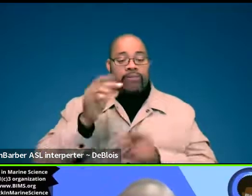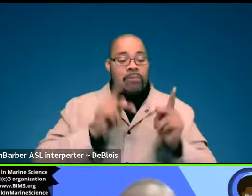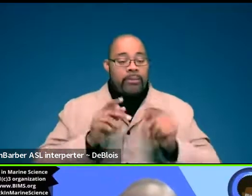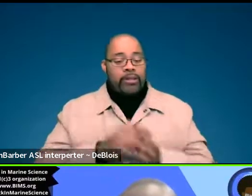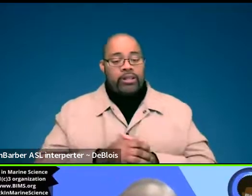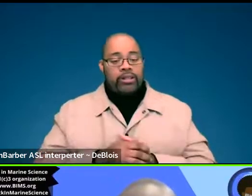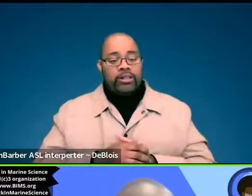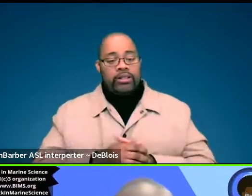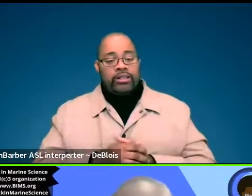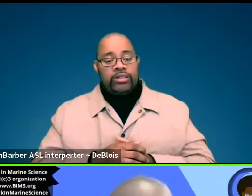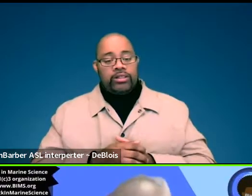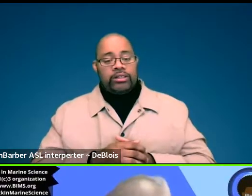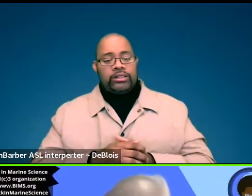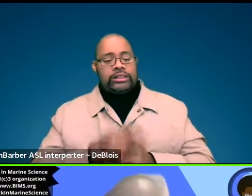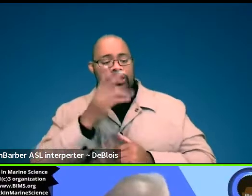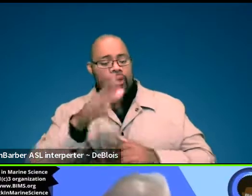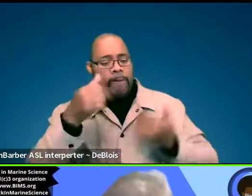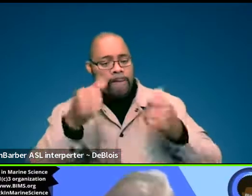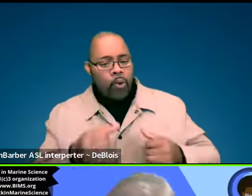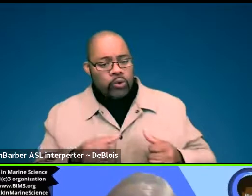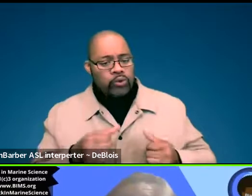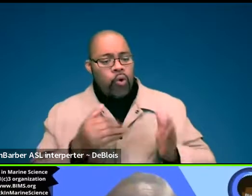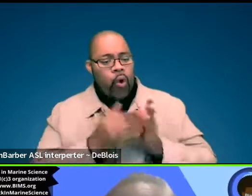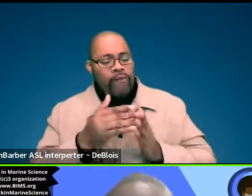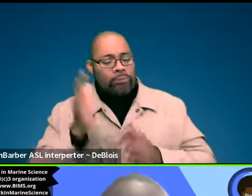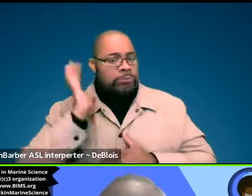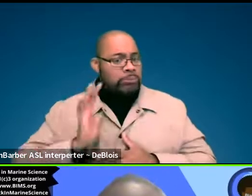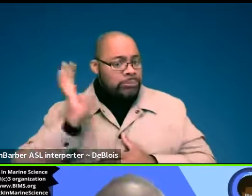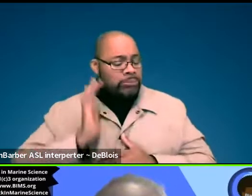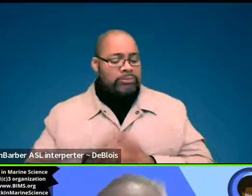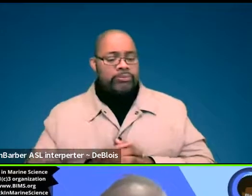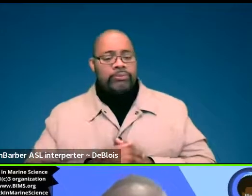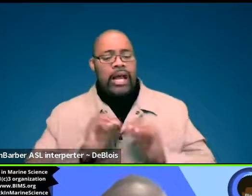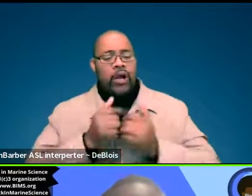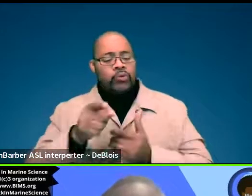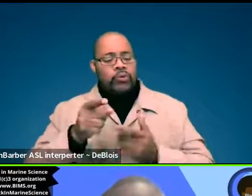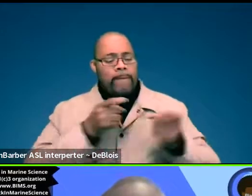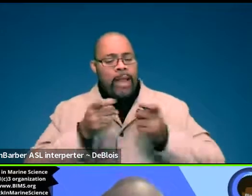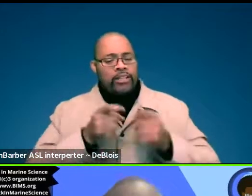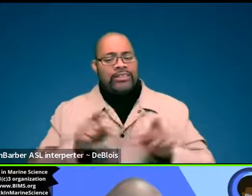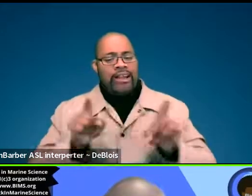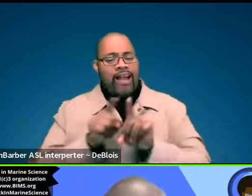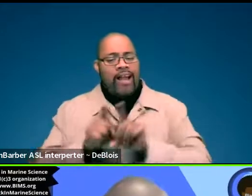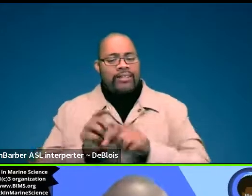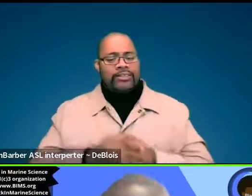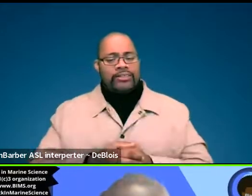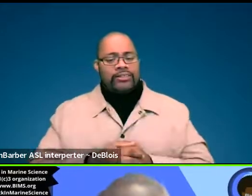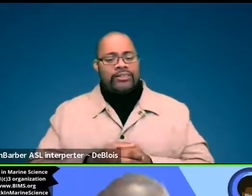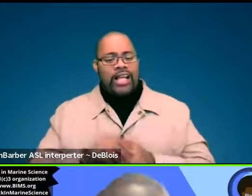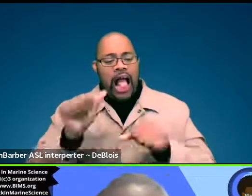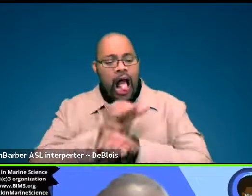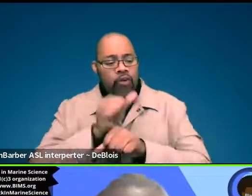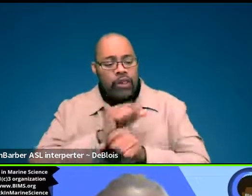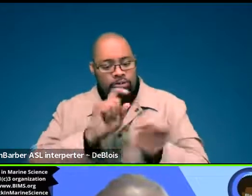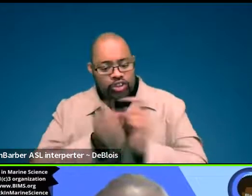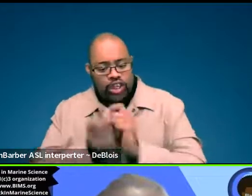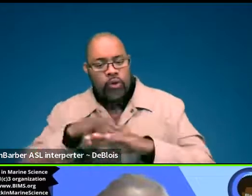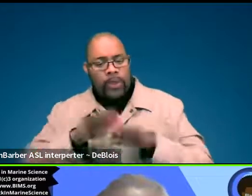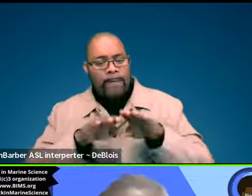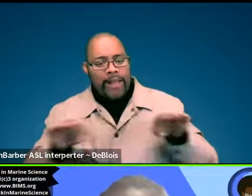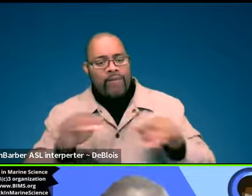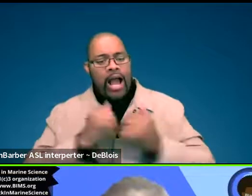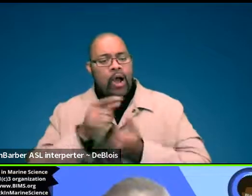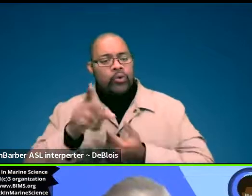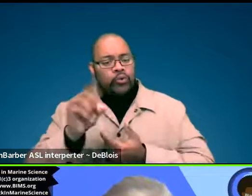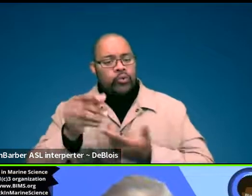are, are seeing your posts as often as they used to? How do you manage as the algorithms change on these platforms? How